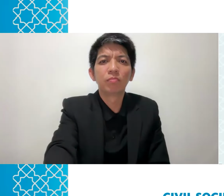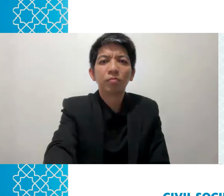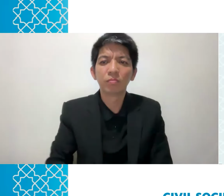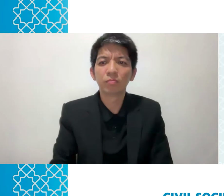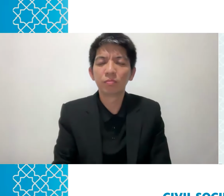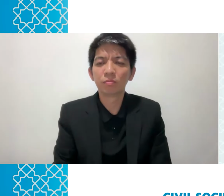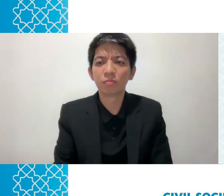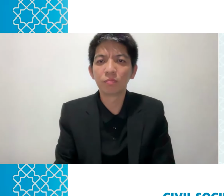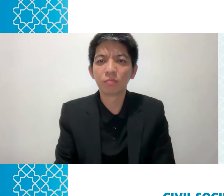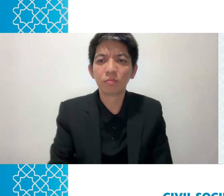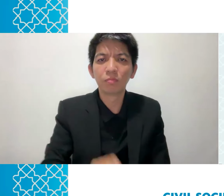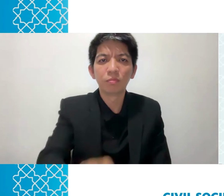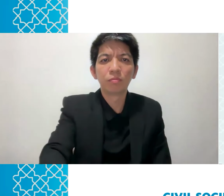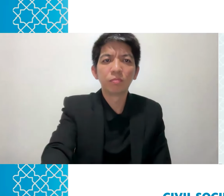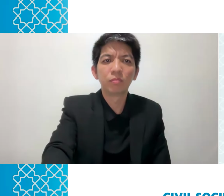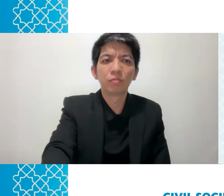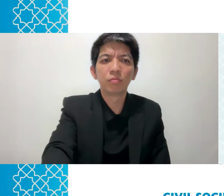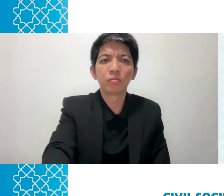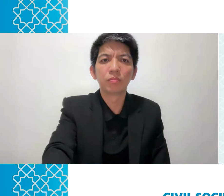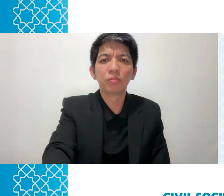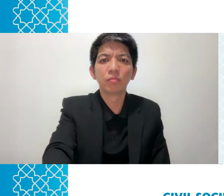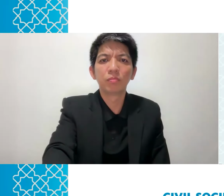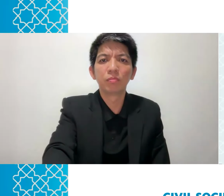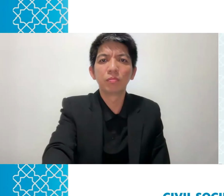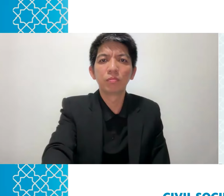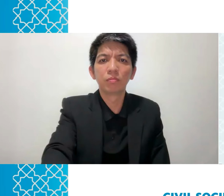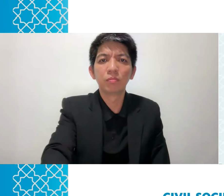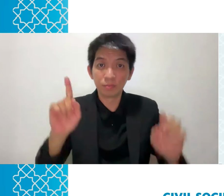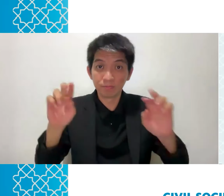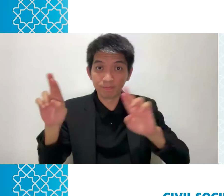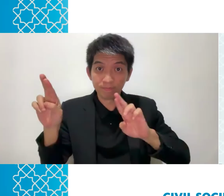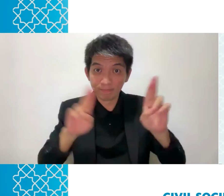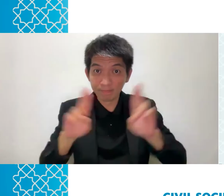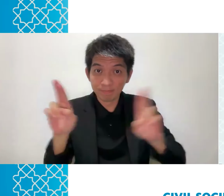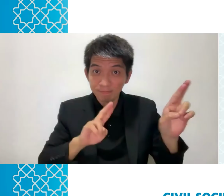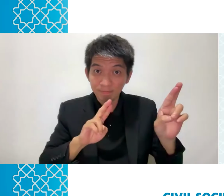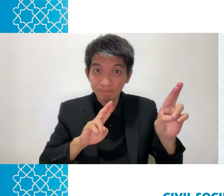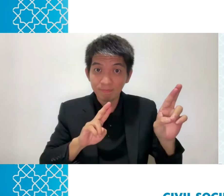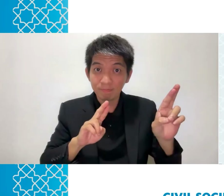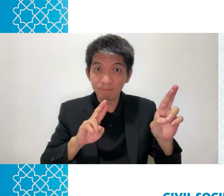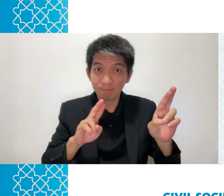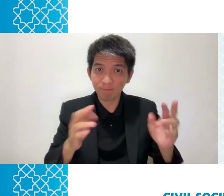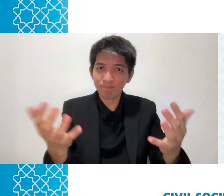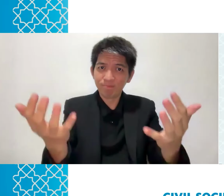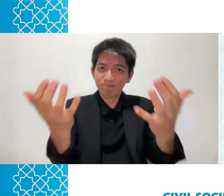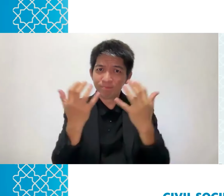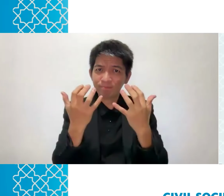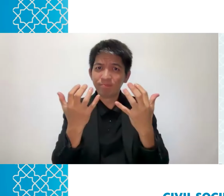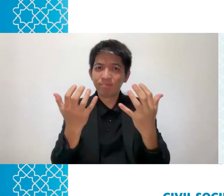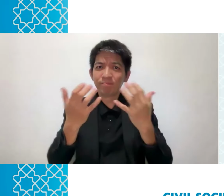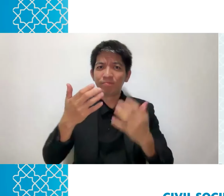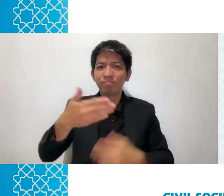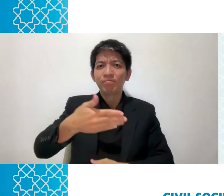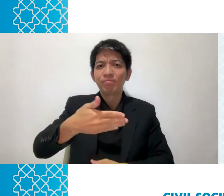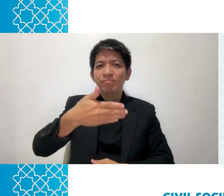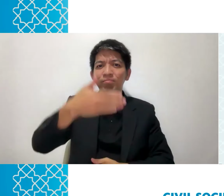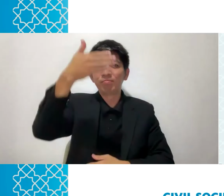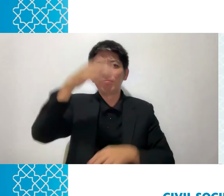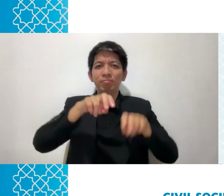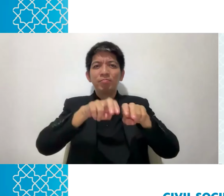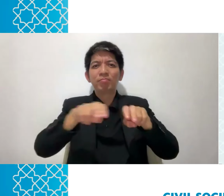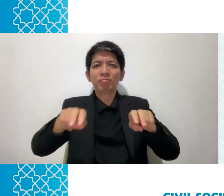and we hope that you will join us close to the front. I know it's a little bit scary to sit in the front, but I will ask some of our friends